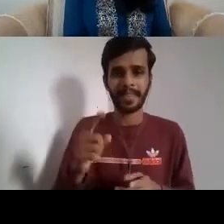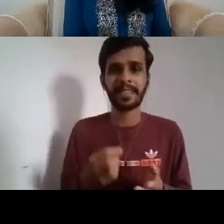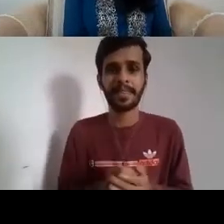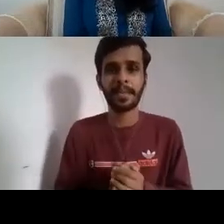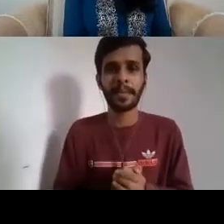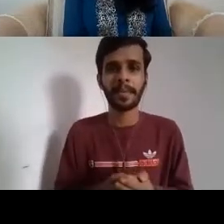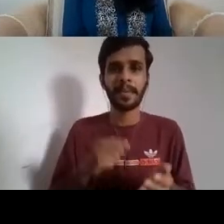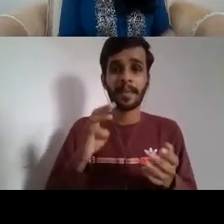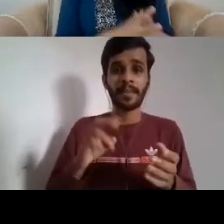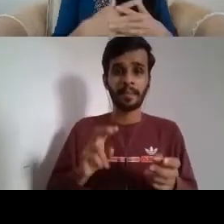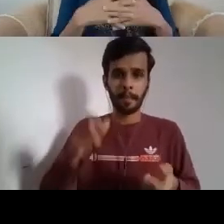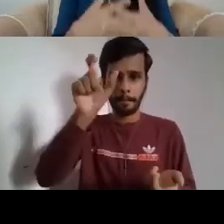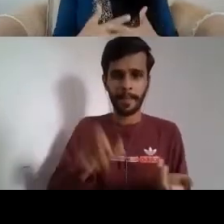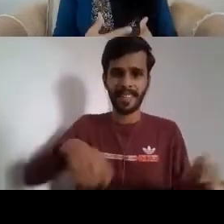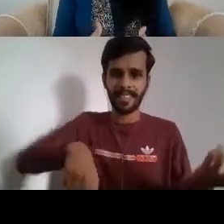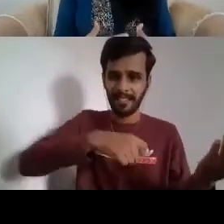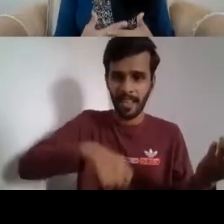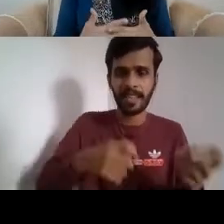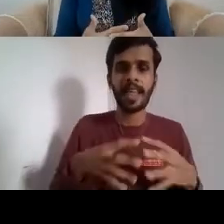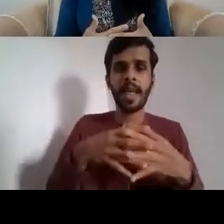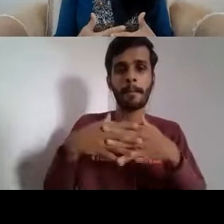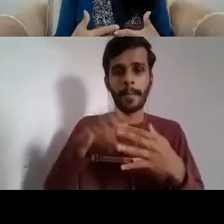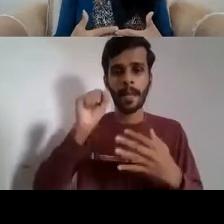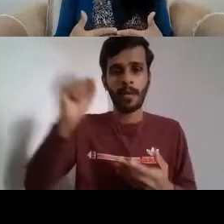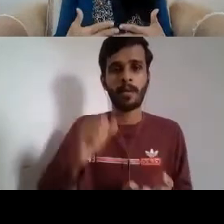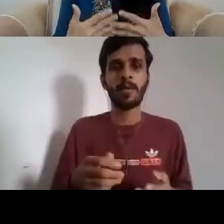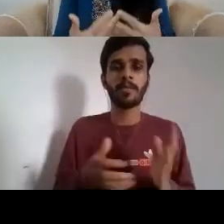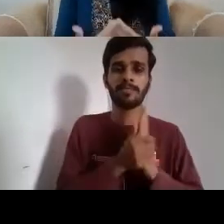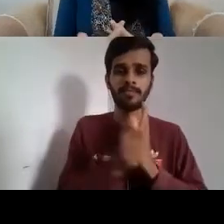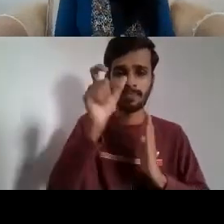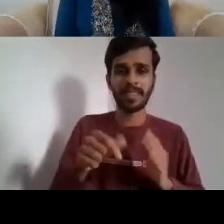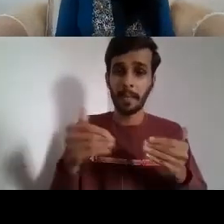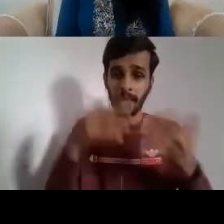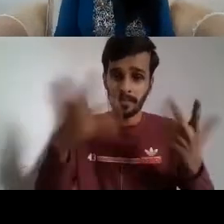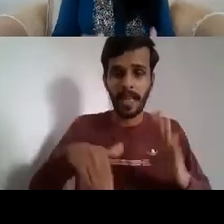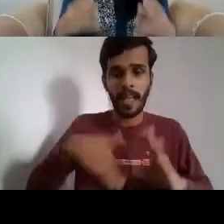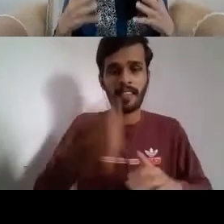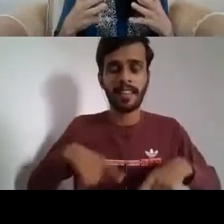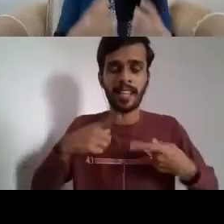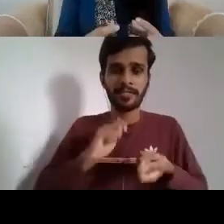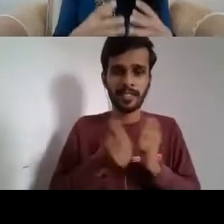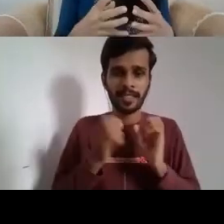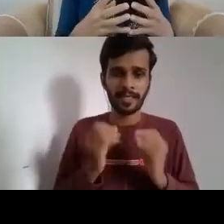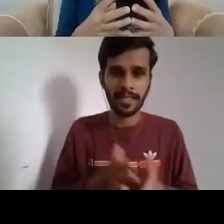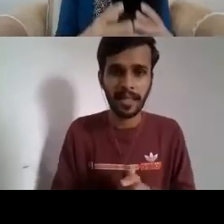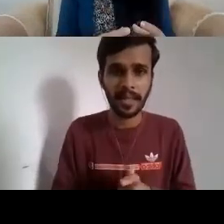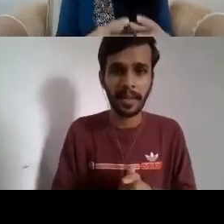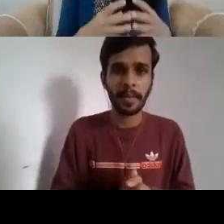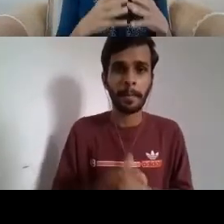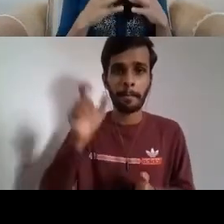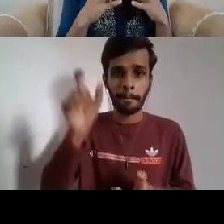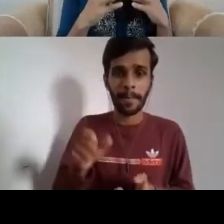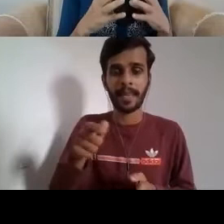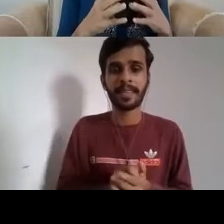violinist. He was deeply interested in other musical cultures and played a key role